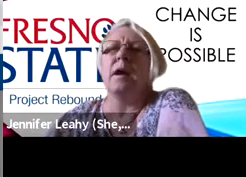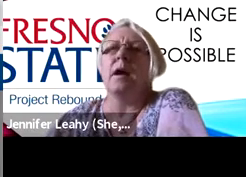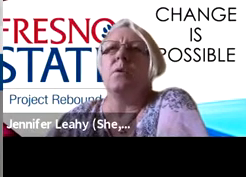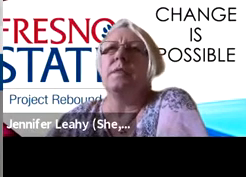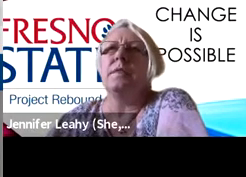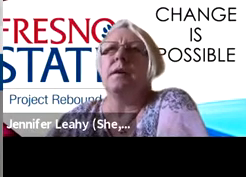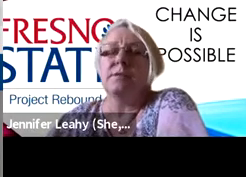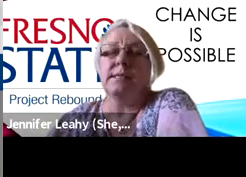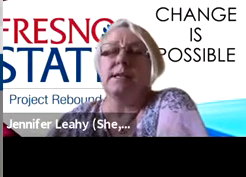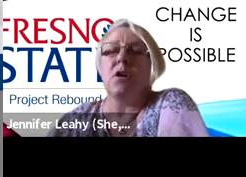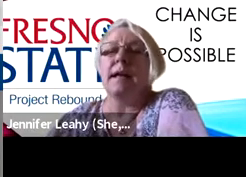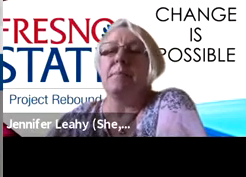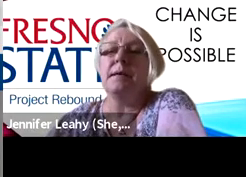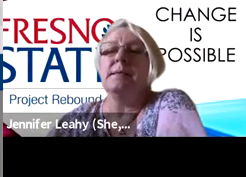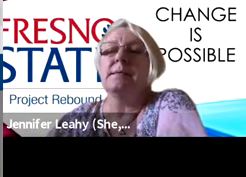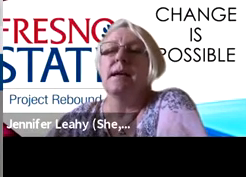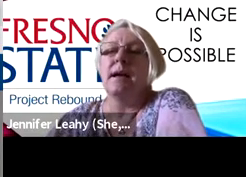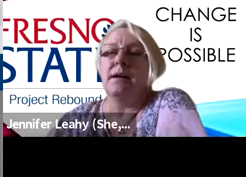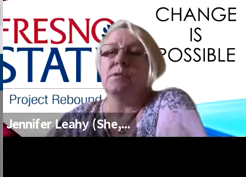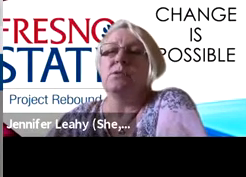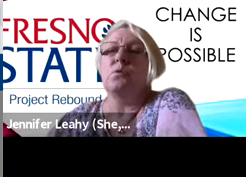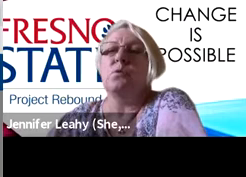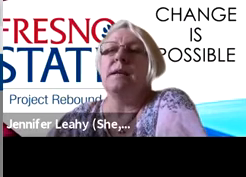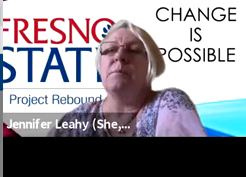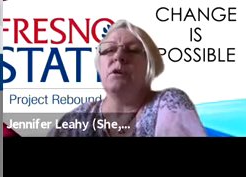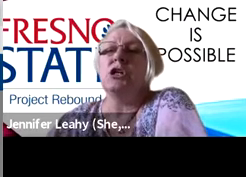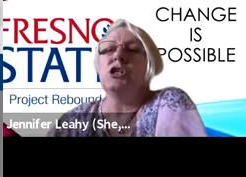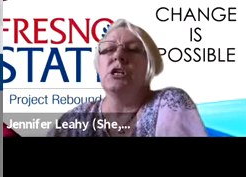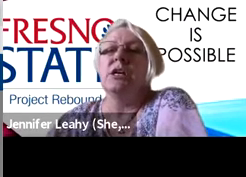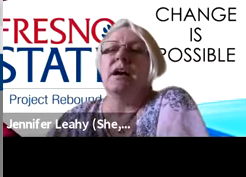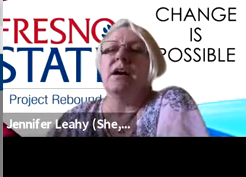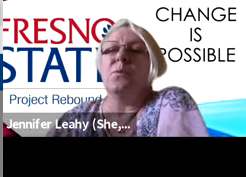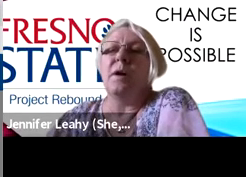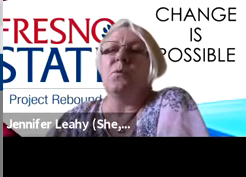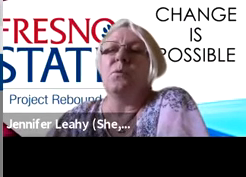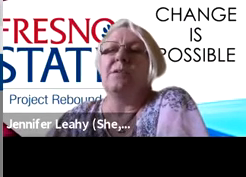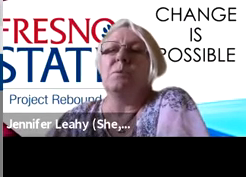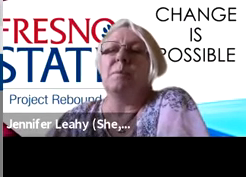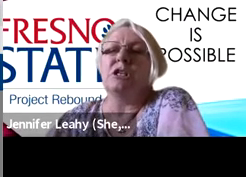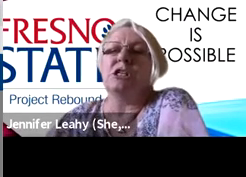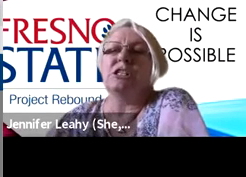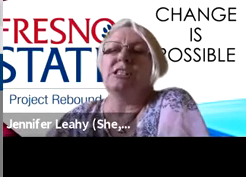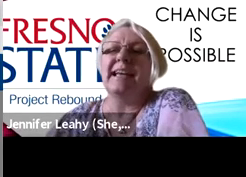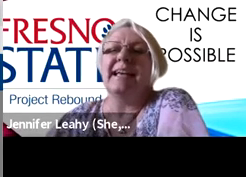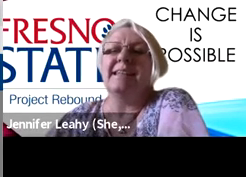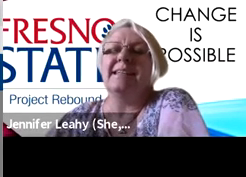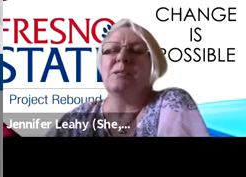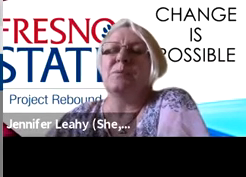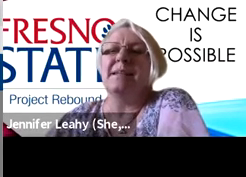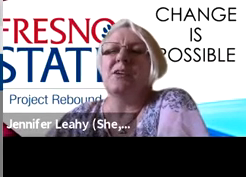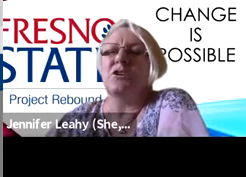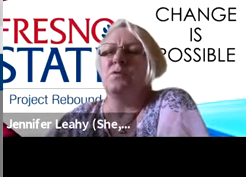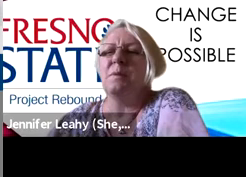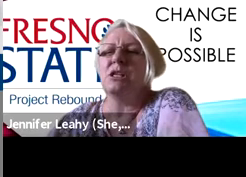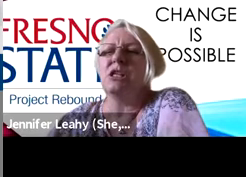program with the health center on campus. It was a social media push where we took pictures, and in this